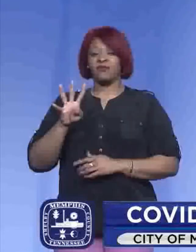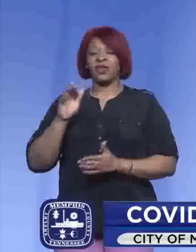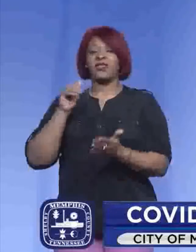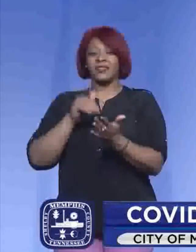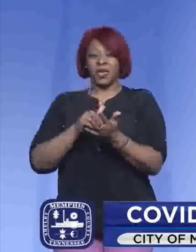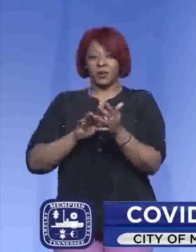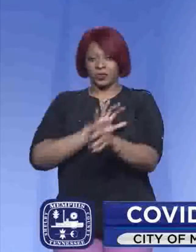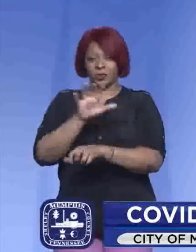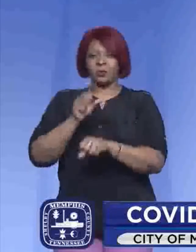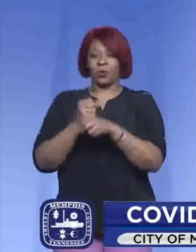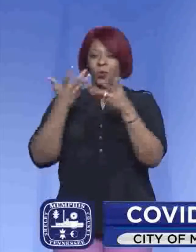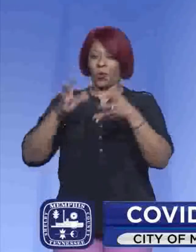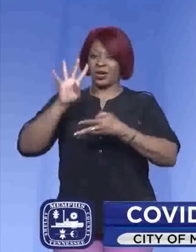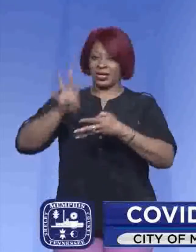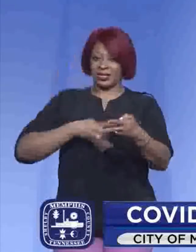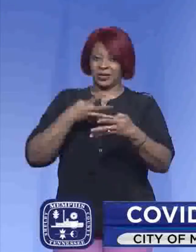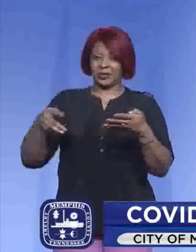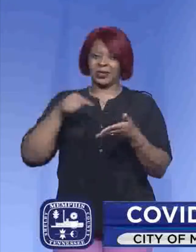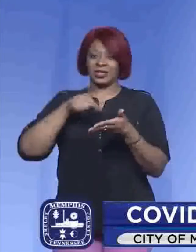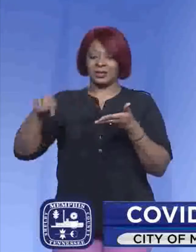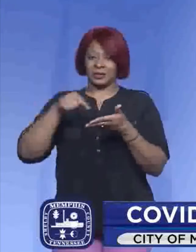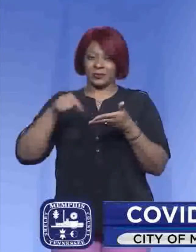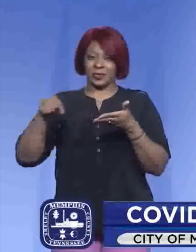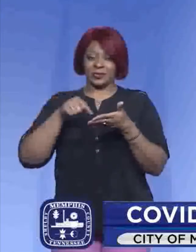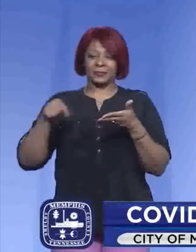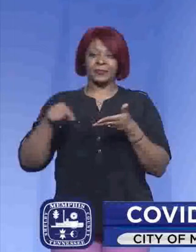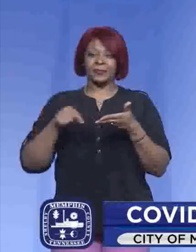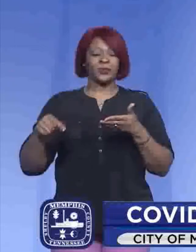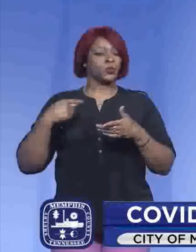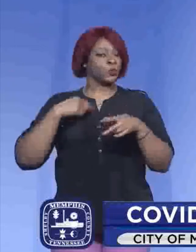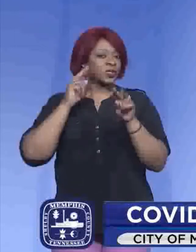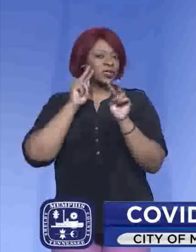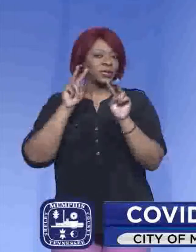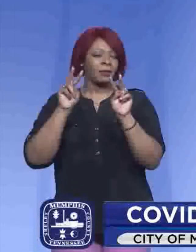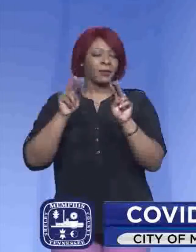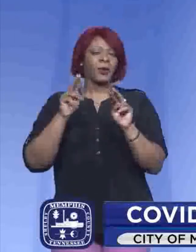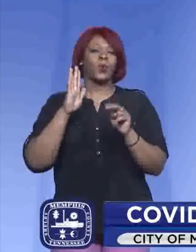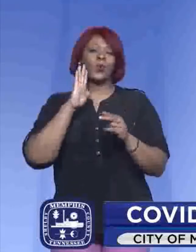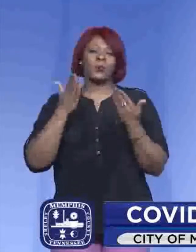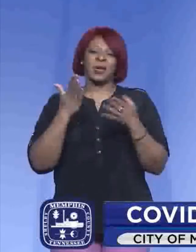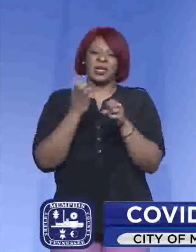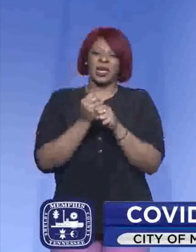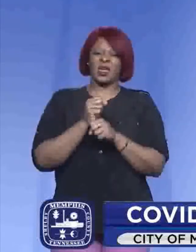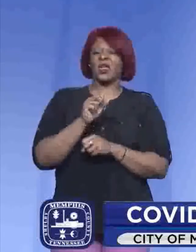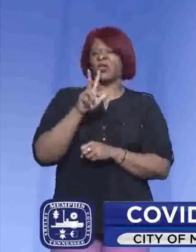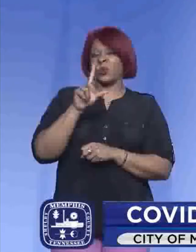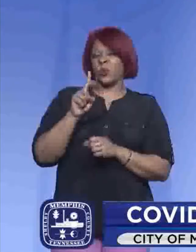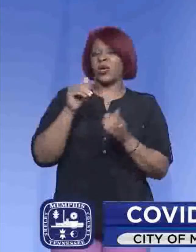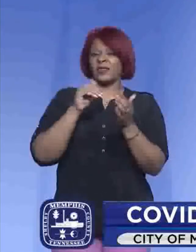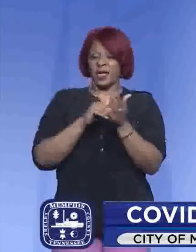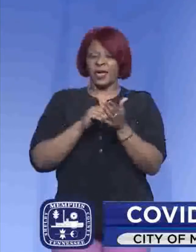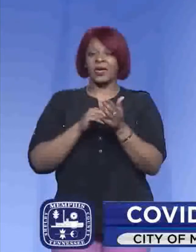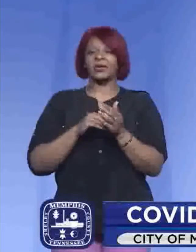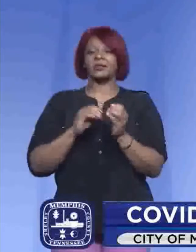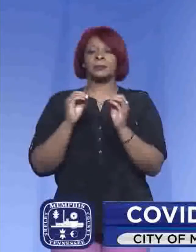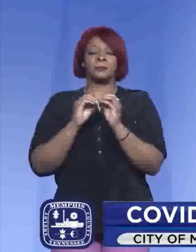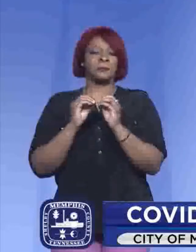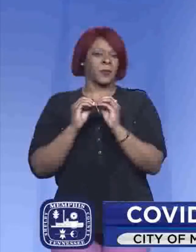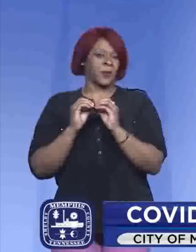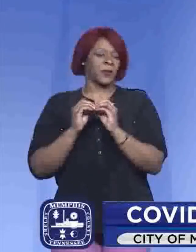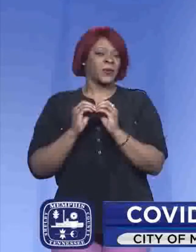34,000 appointments scheduled this week, and we anticipate that we'll probably get about 31,000 of those doses into